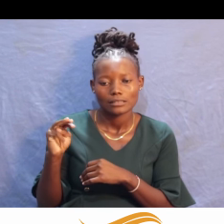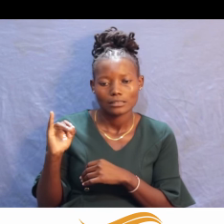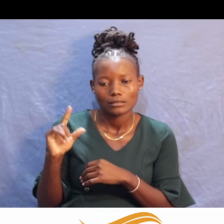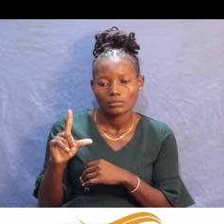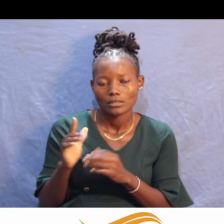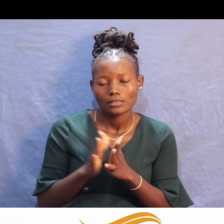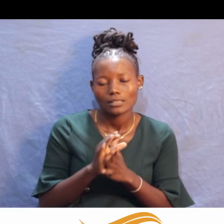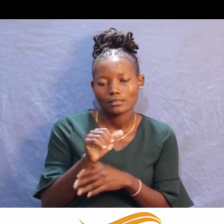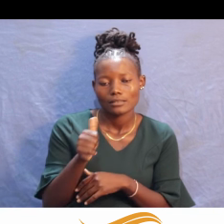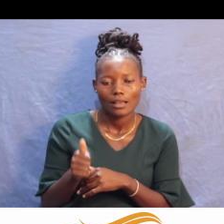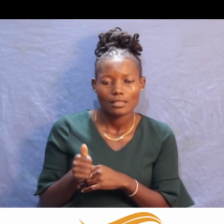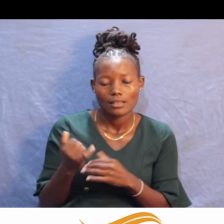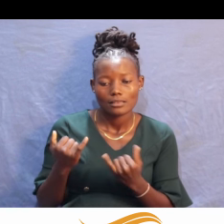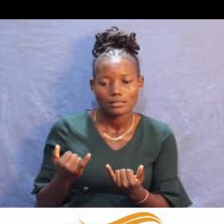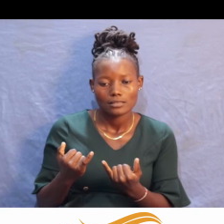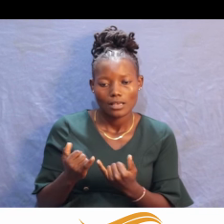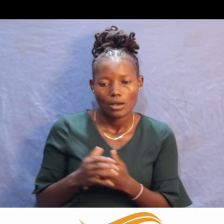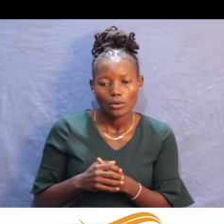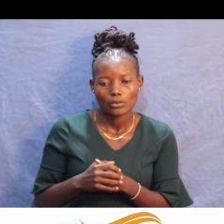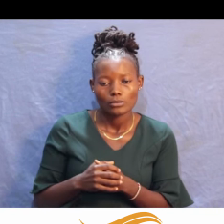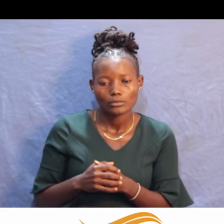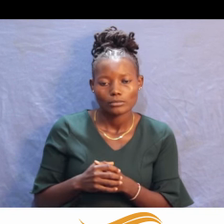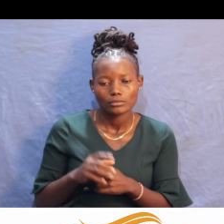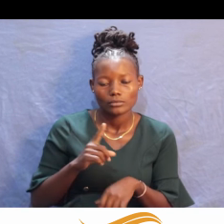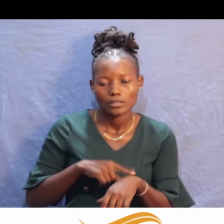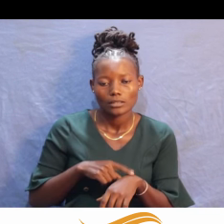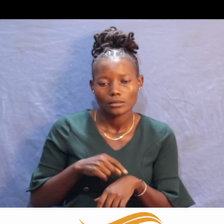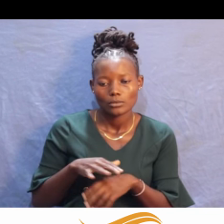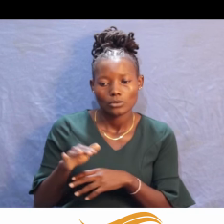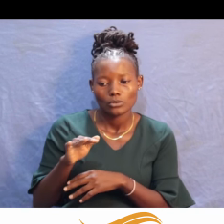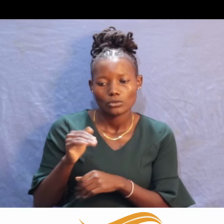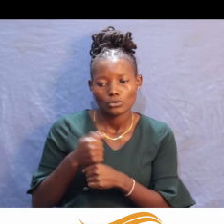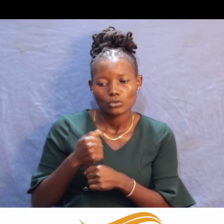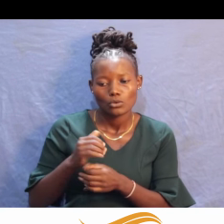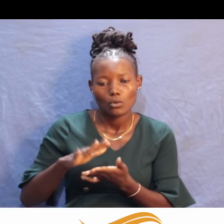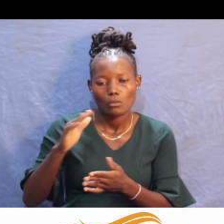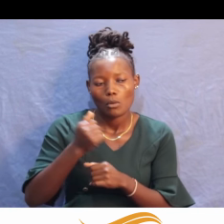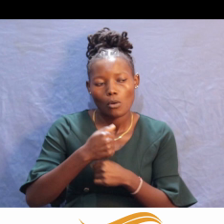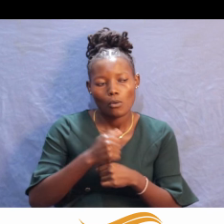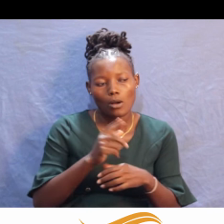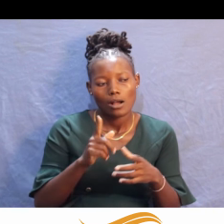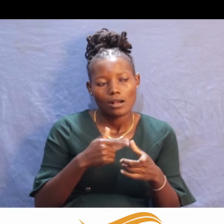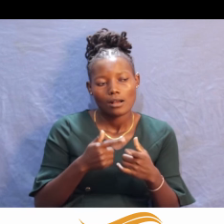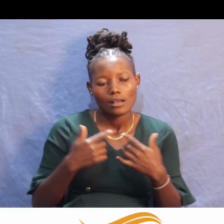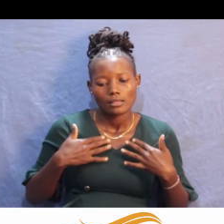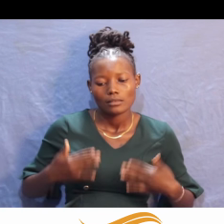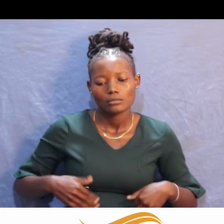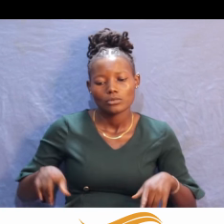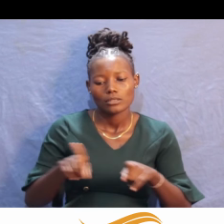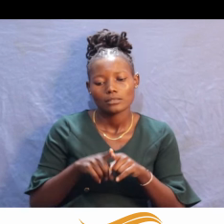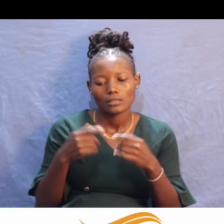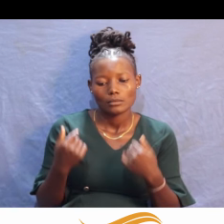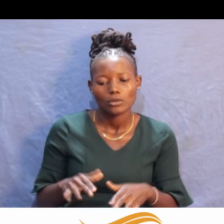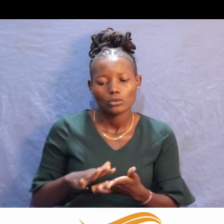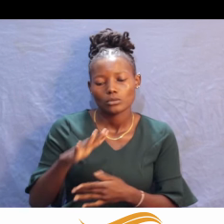whatever. So as you do more and more work, your body's burning more and more oxygen. About